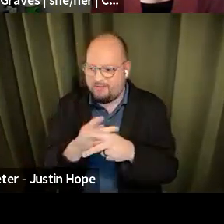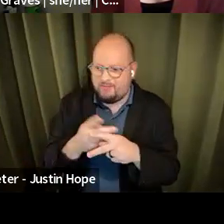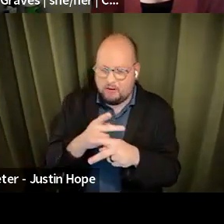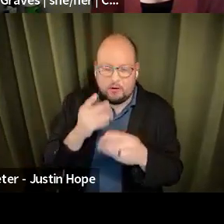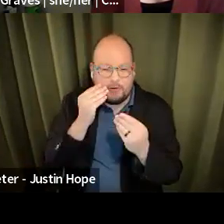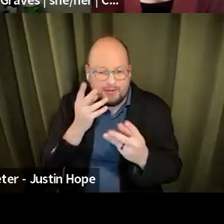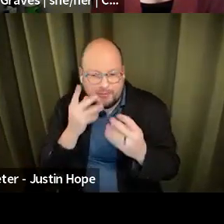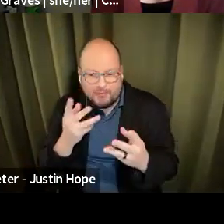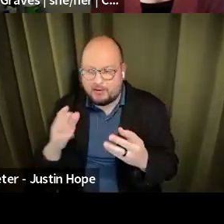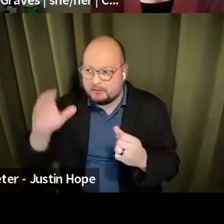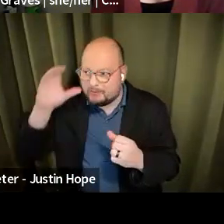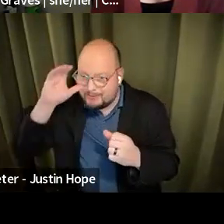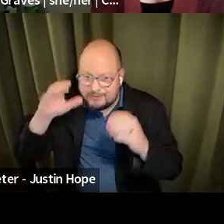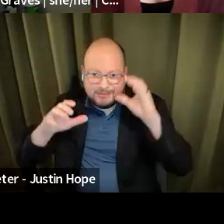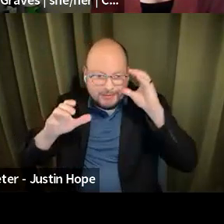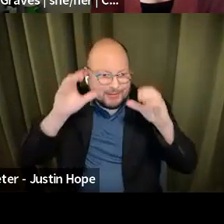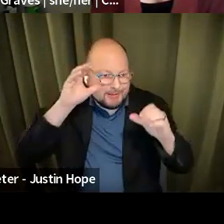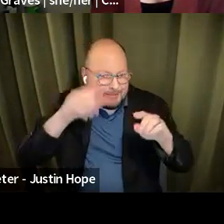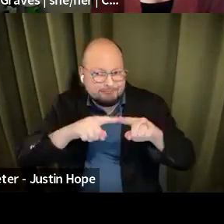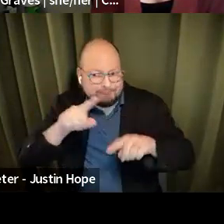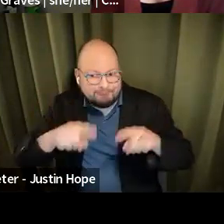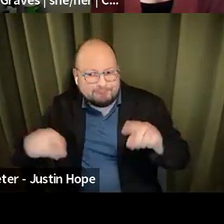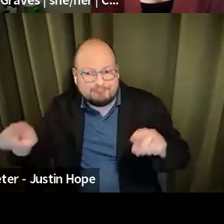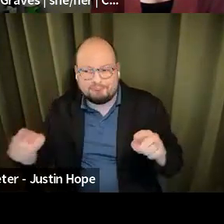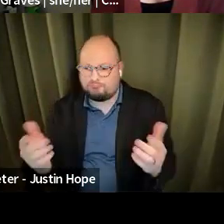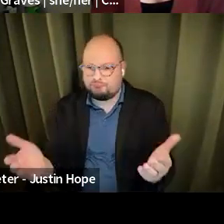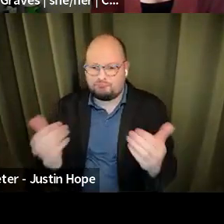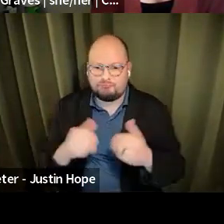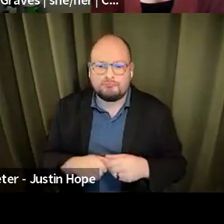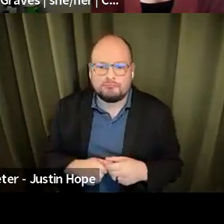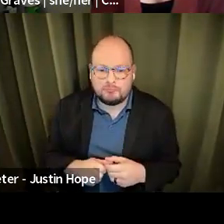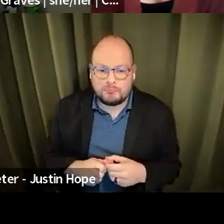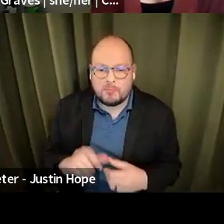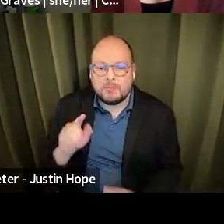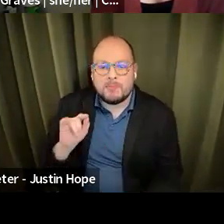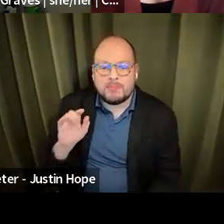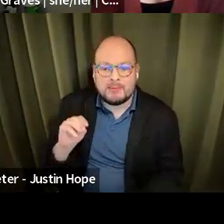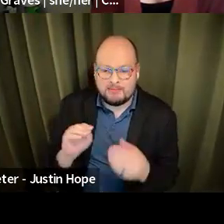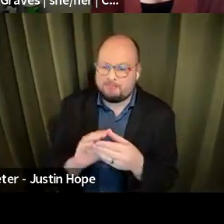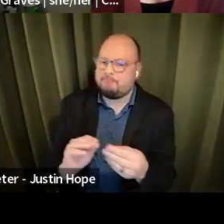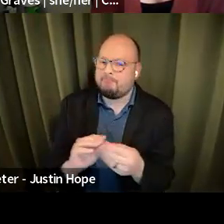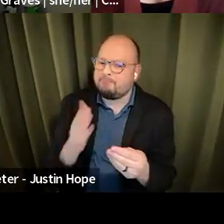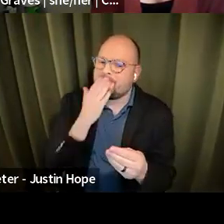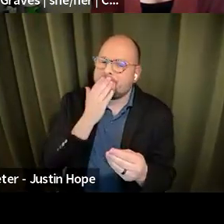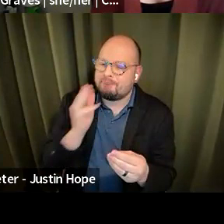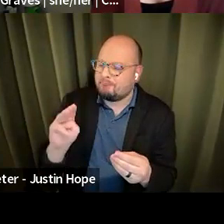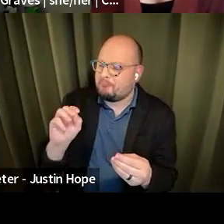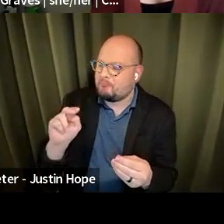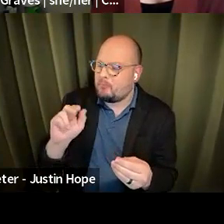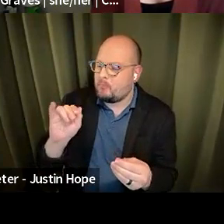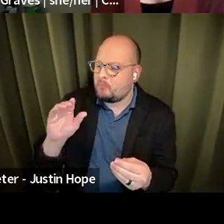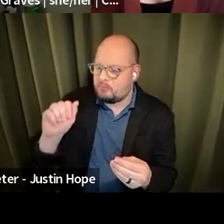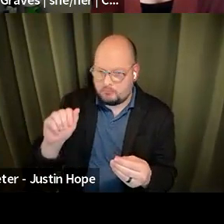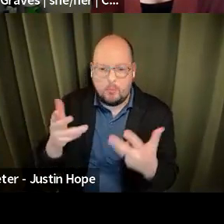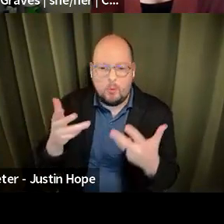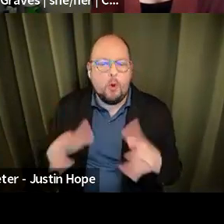from. Wonderful. Thank you very much, Monica. So we've spoken about outreach to the community, and I think we could probably go